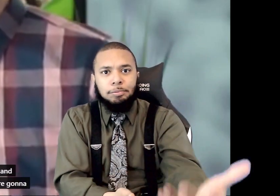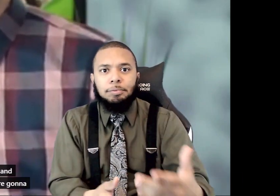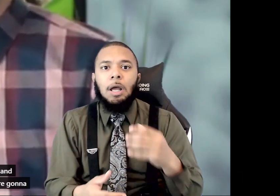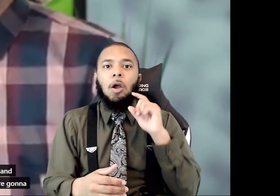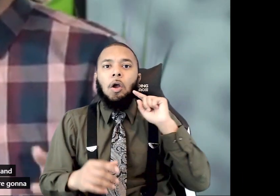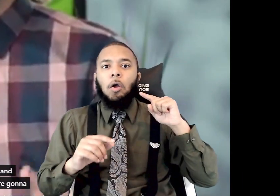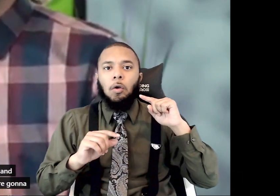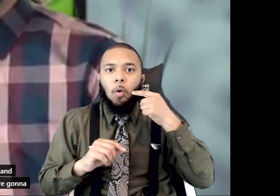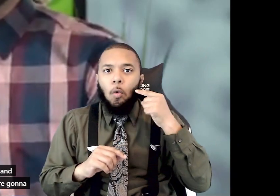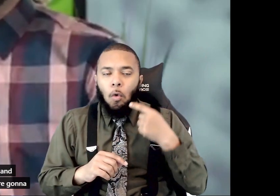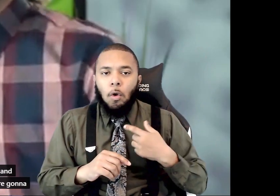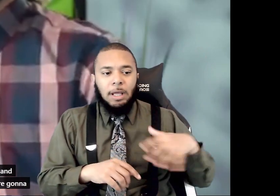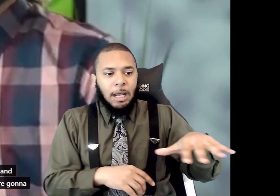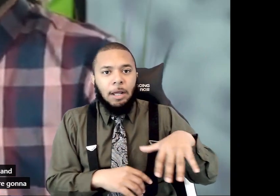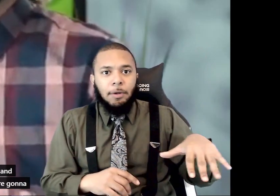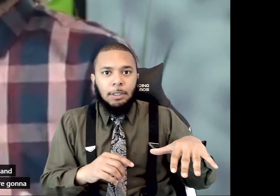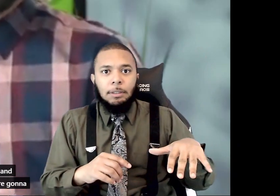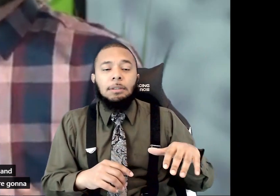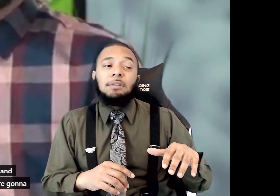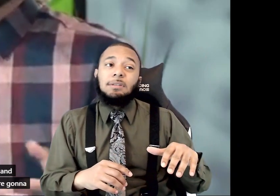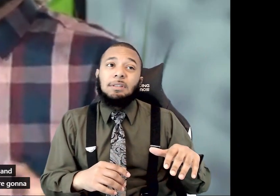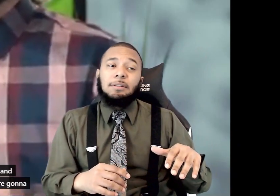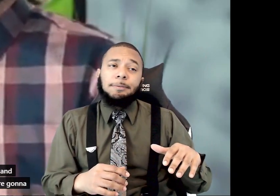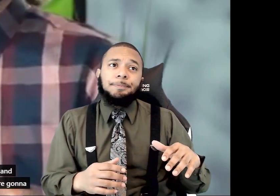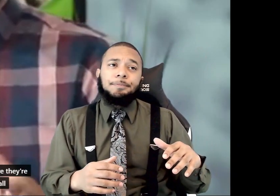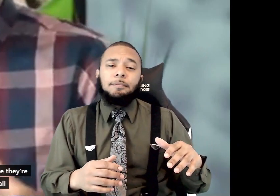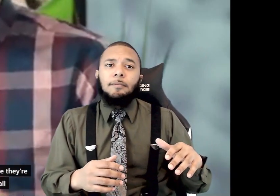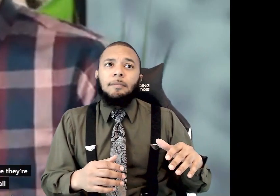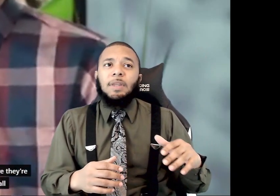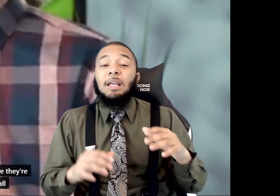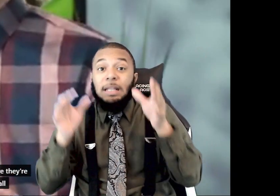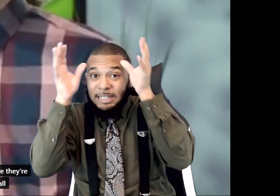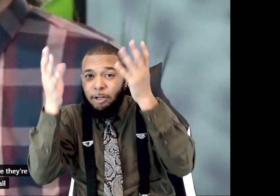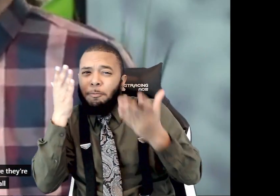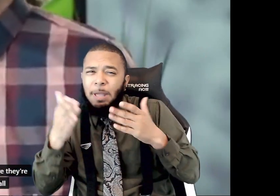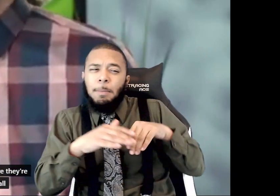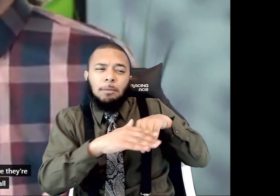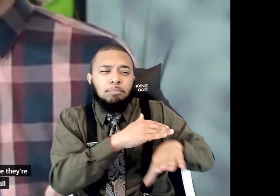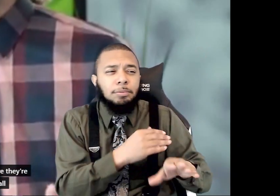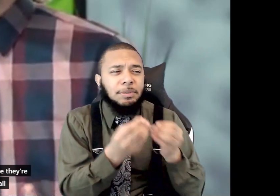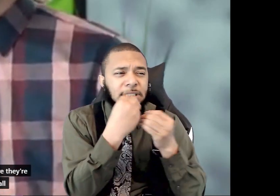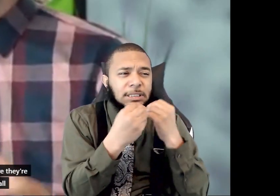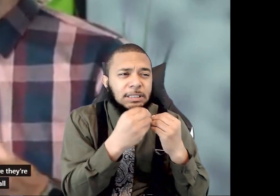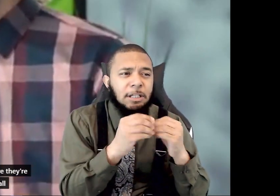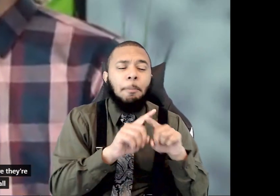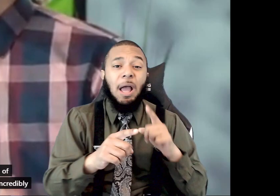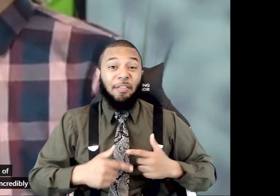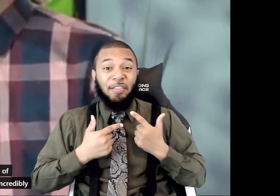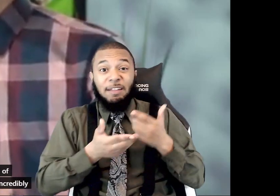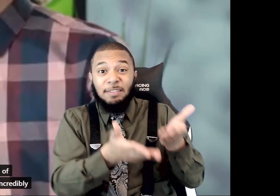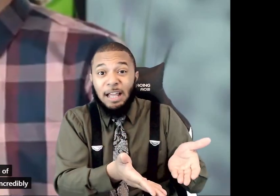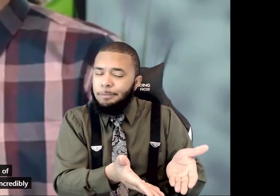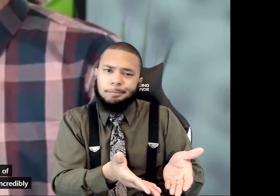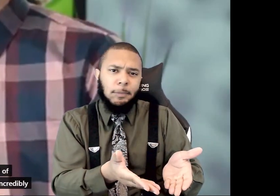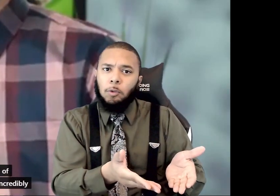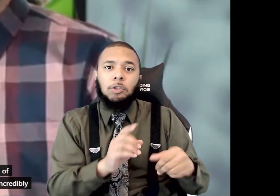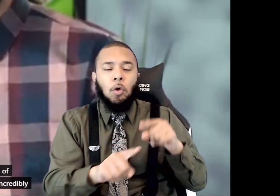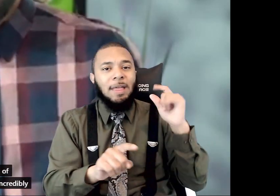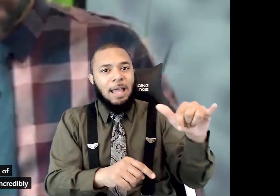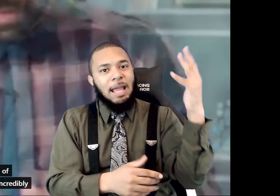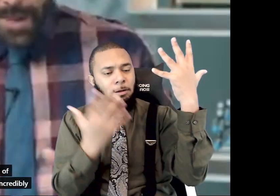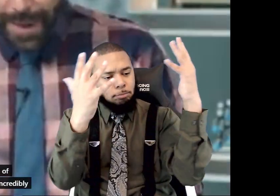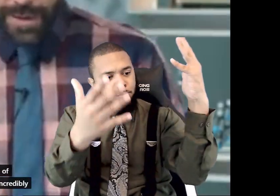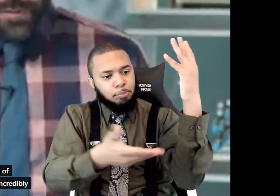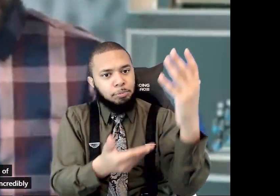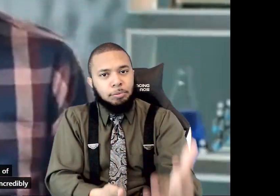cornfield, right? Deer may go in there and snack, but that's not where they're going to raise their young. That's not where they're going to live. So you take all those animals and you kind of displace them.